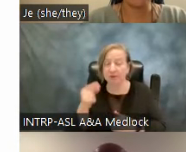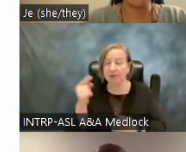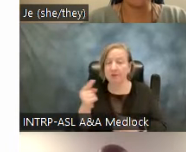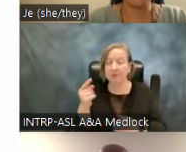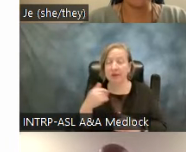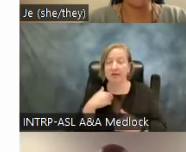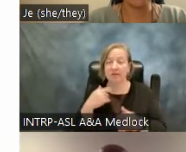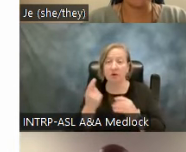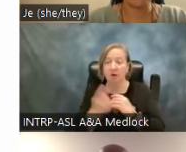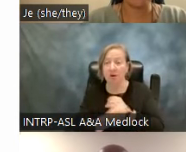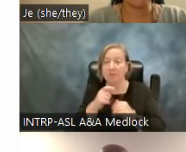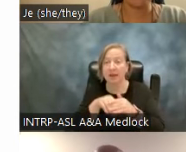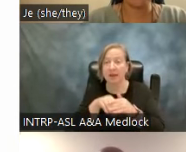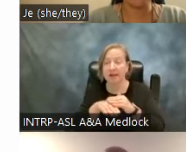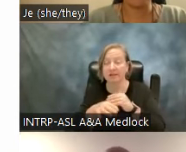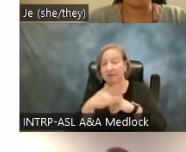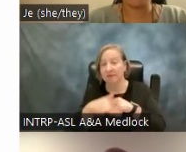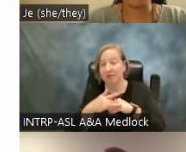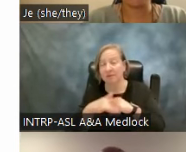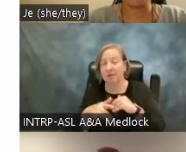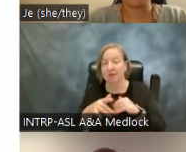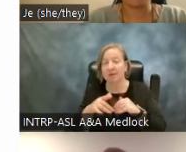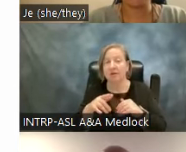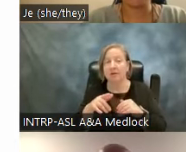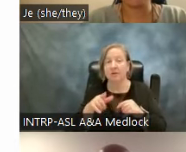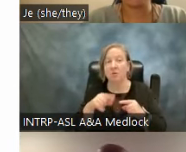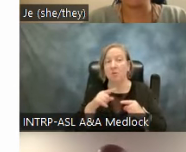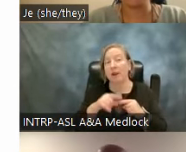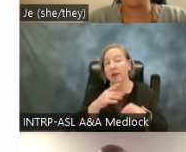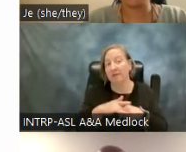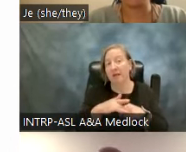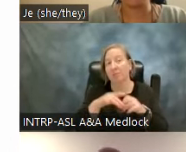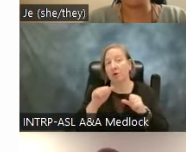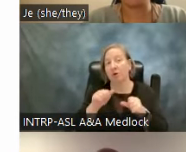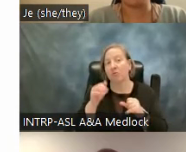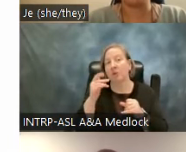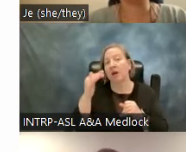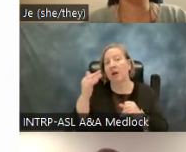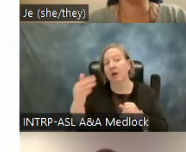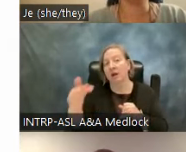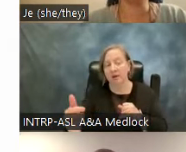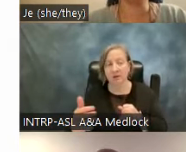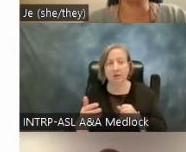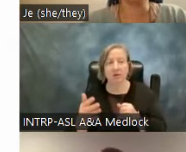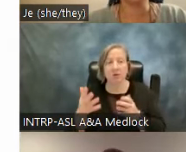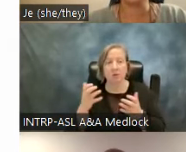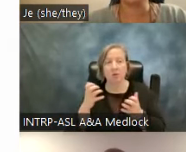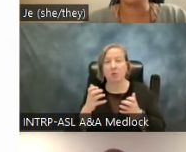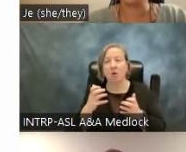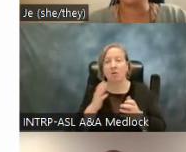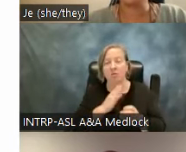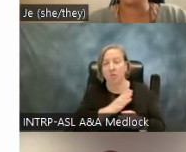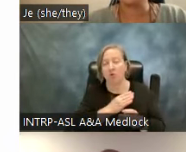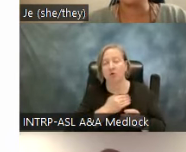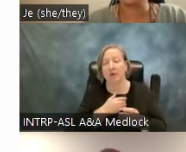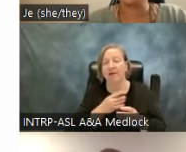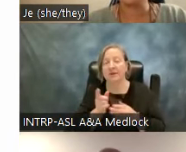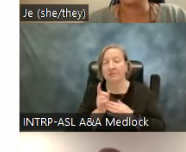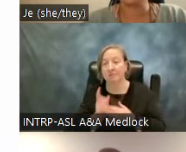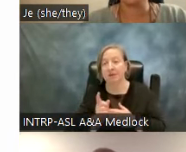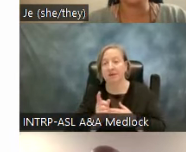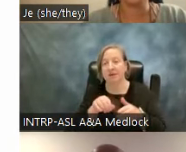when it's available, it's automatic, like when available could be a while. Like we want the board to have immediate access so it can help